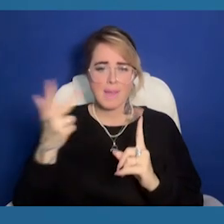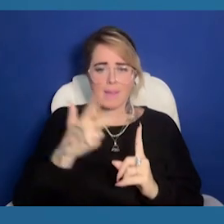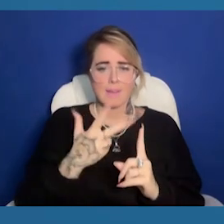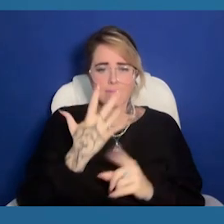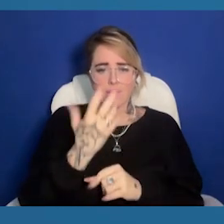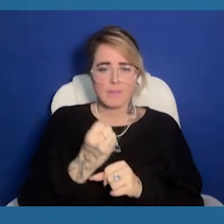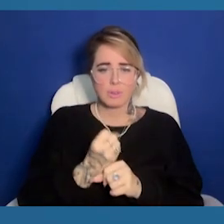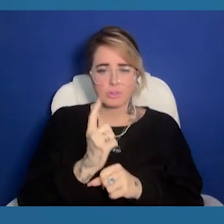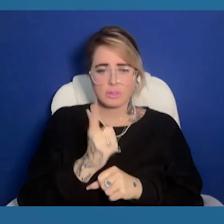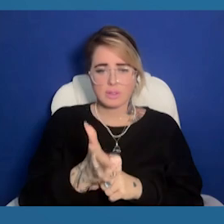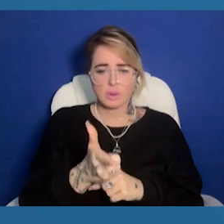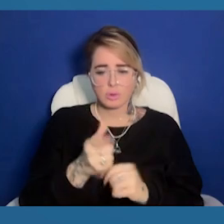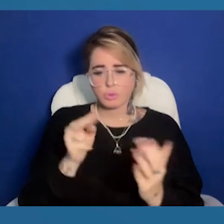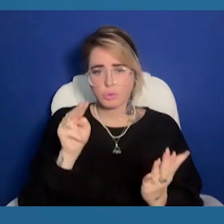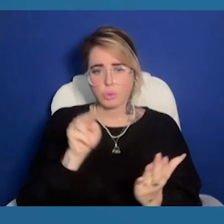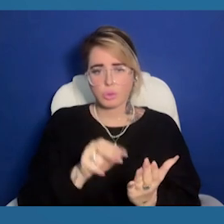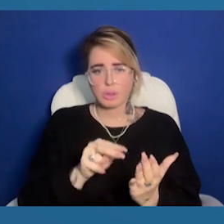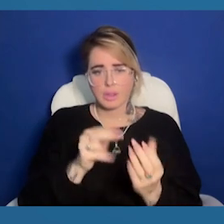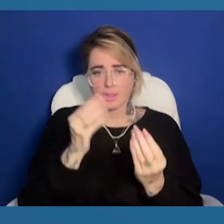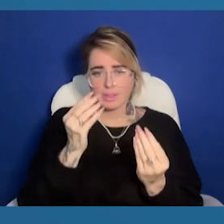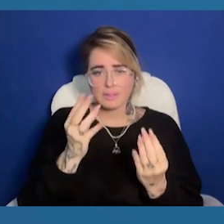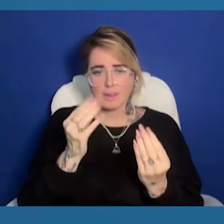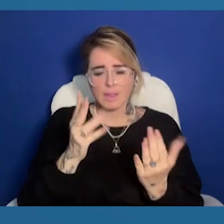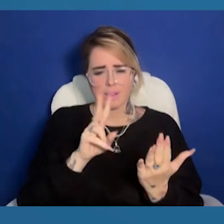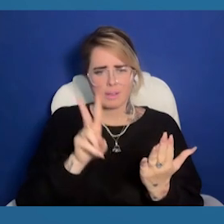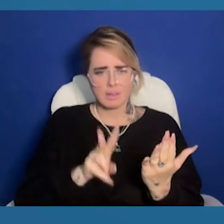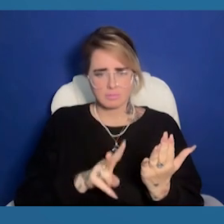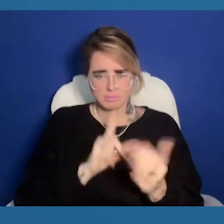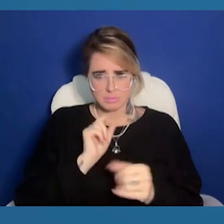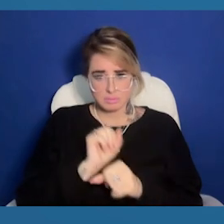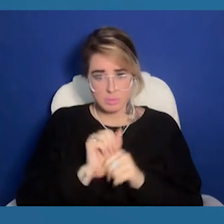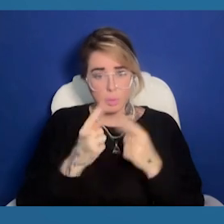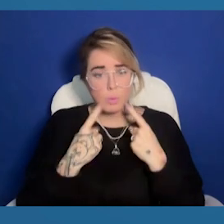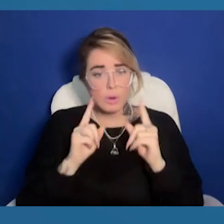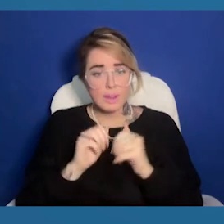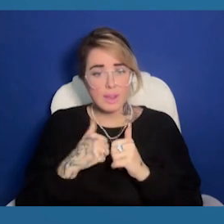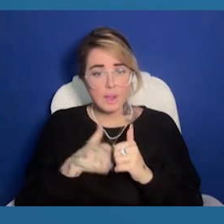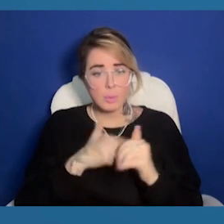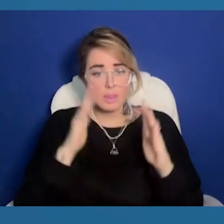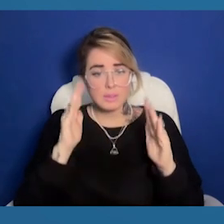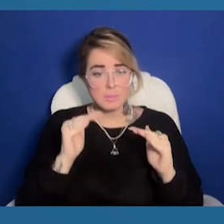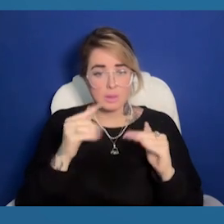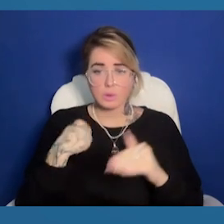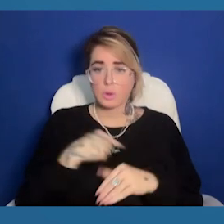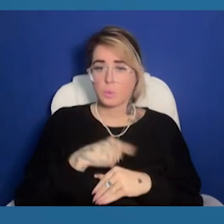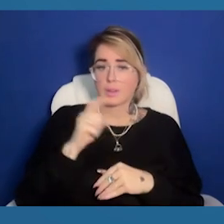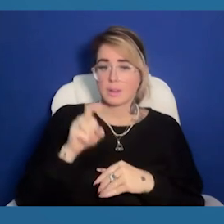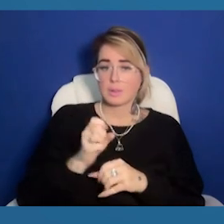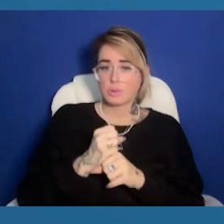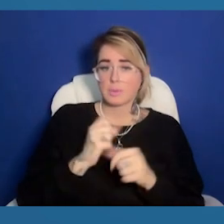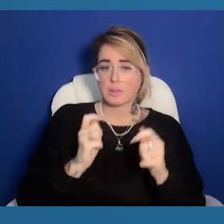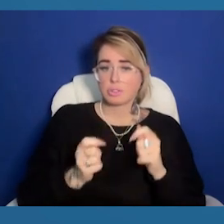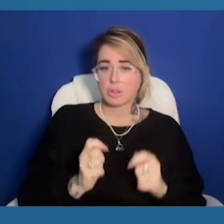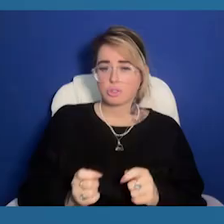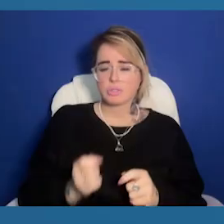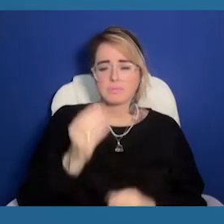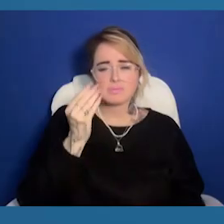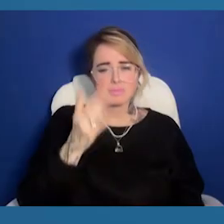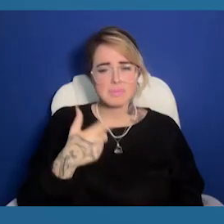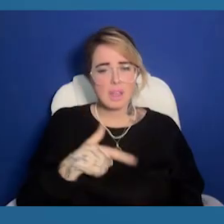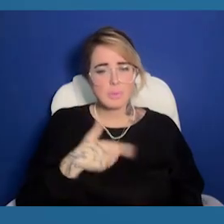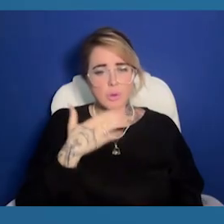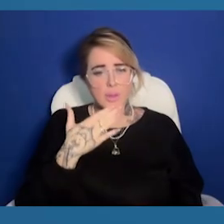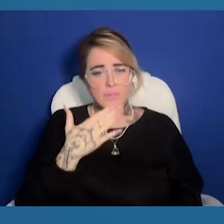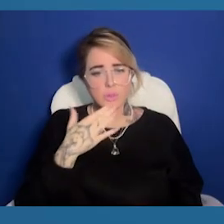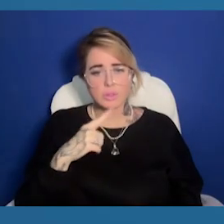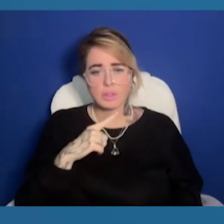look at the data and say, was it working the way we anticipated, or do we need to make changes? And so I am grateful to the legislature